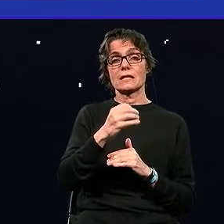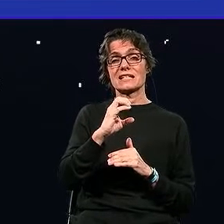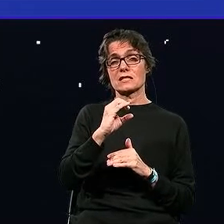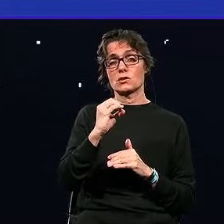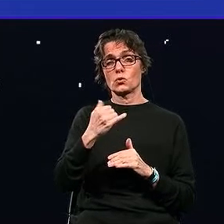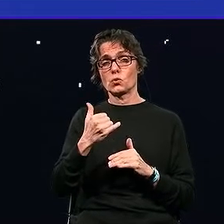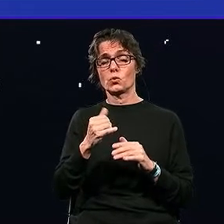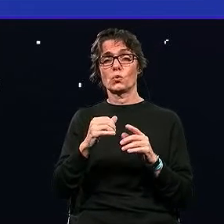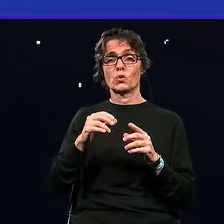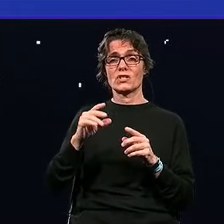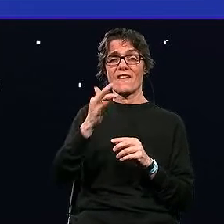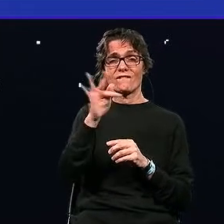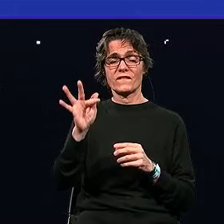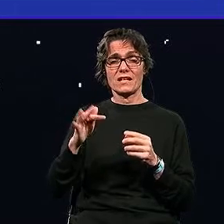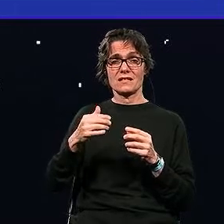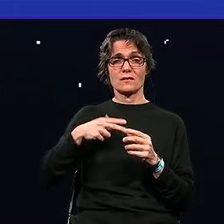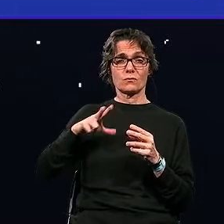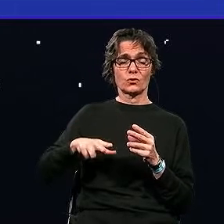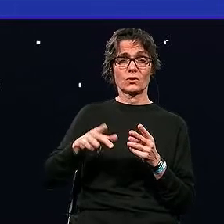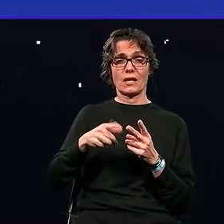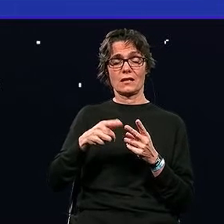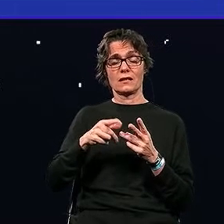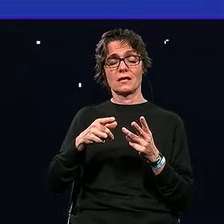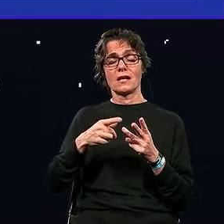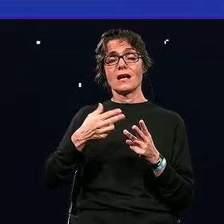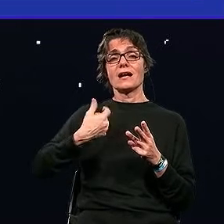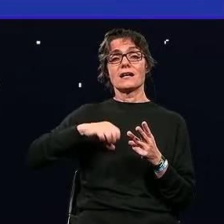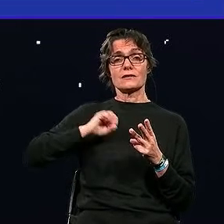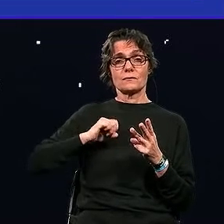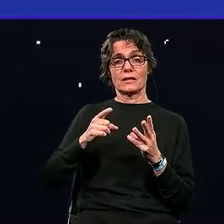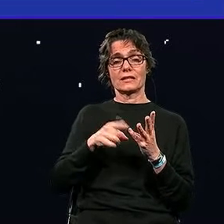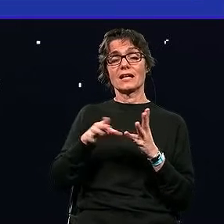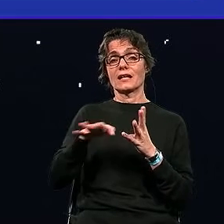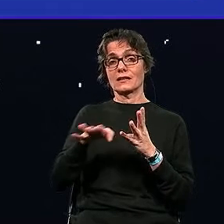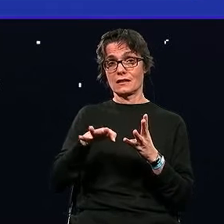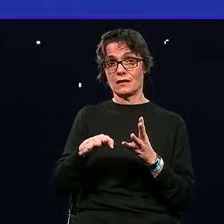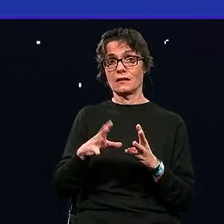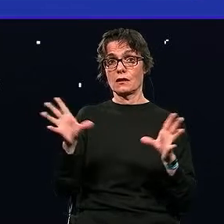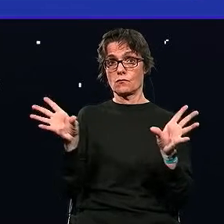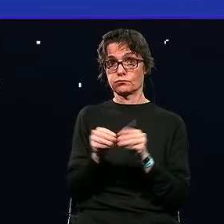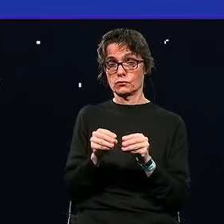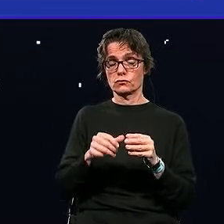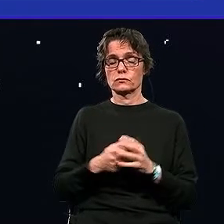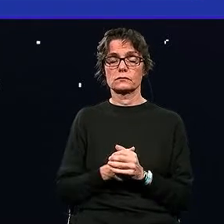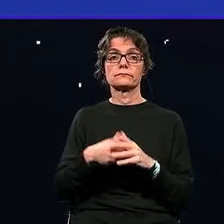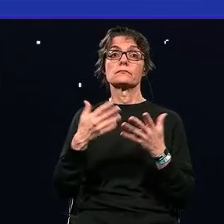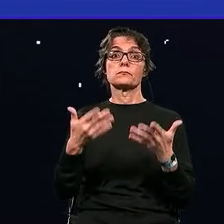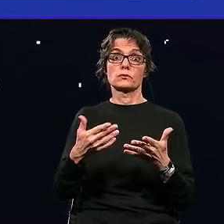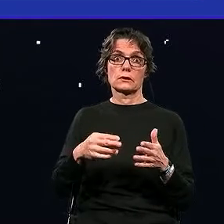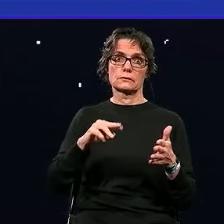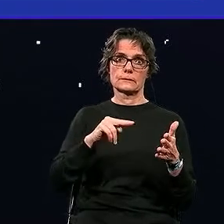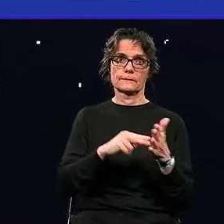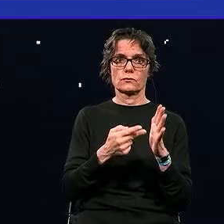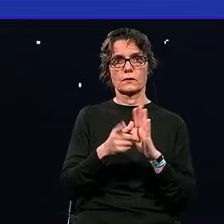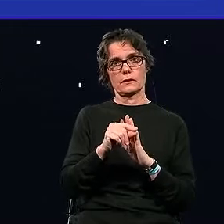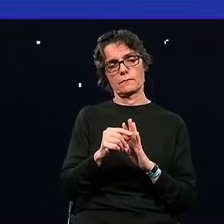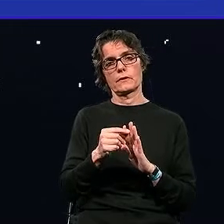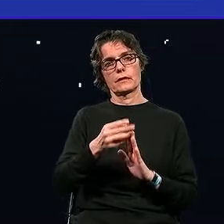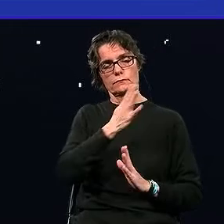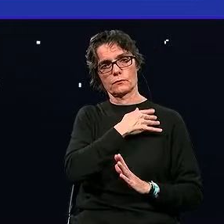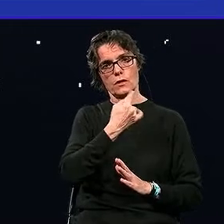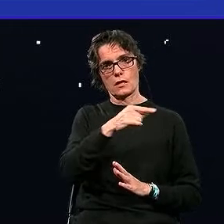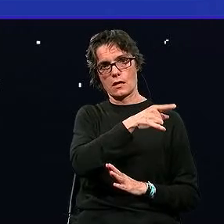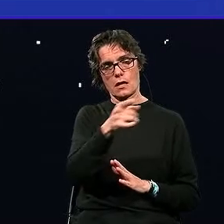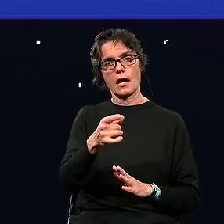France, Portugal, Spain, and Italy. So technology has a responsibility to clean itself up.